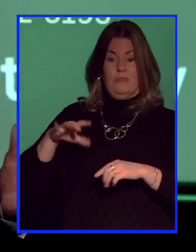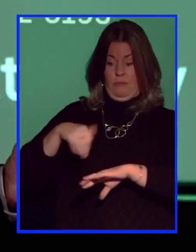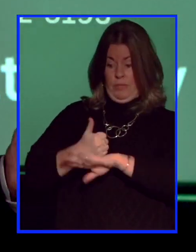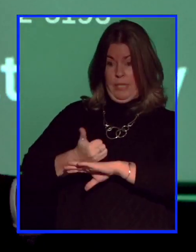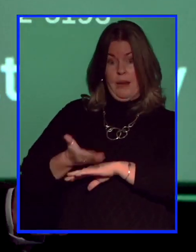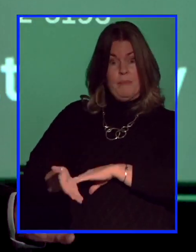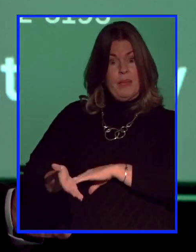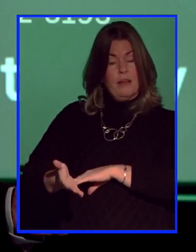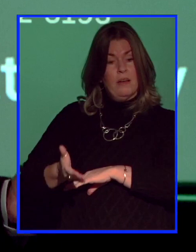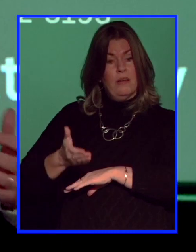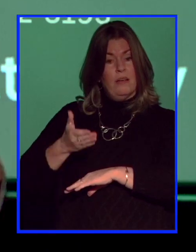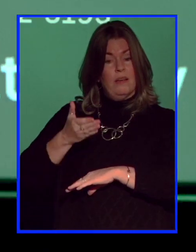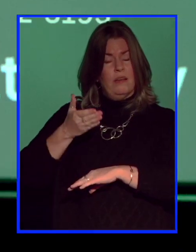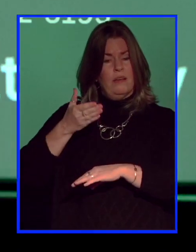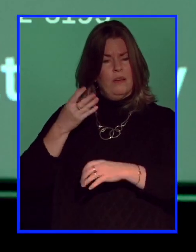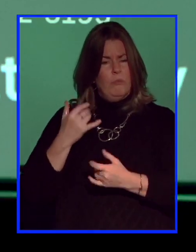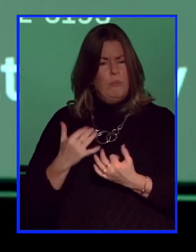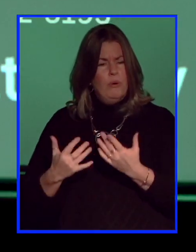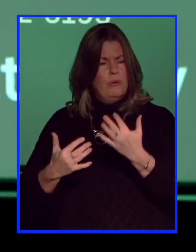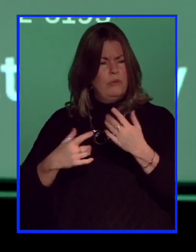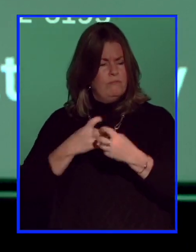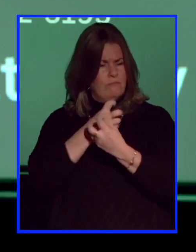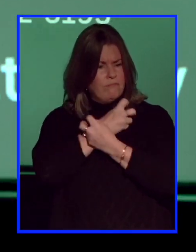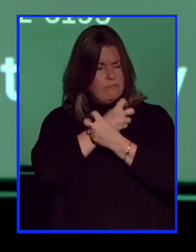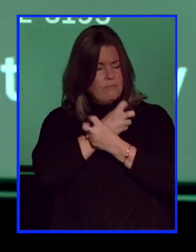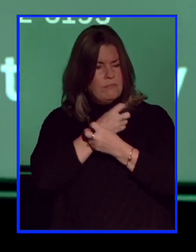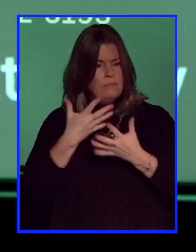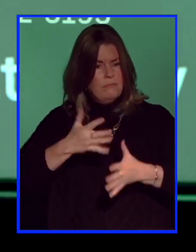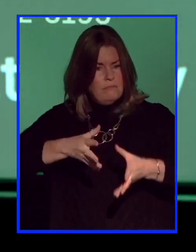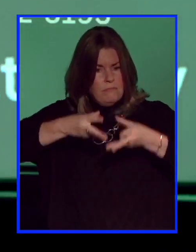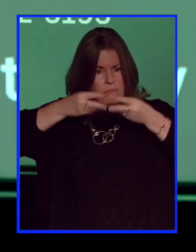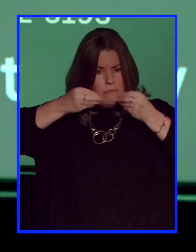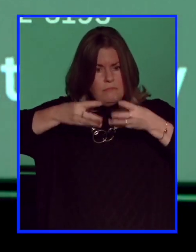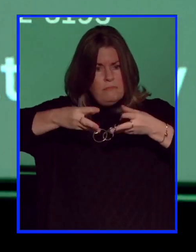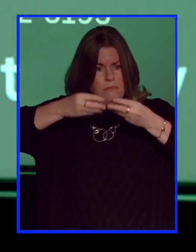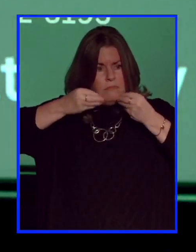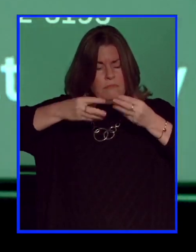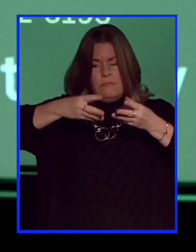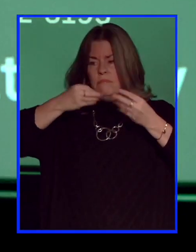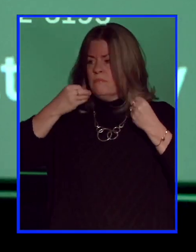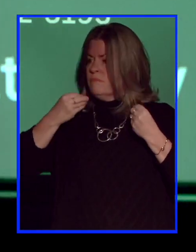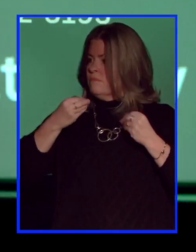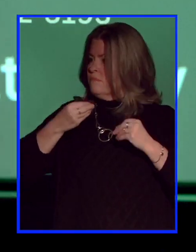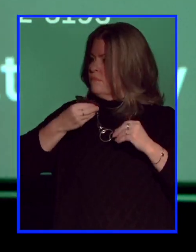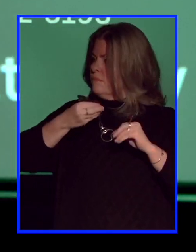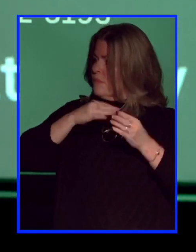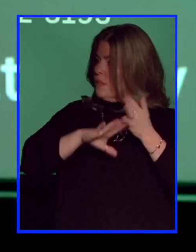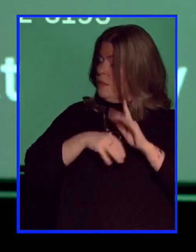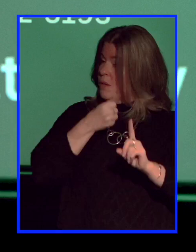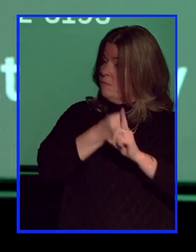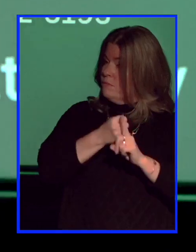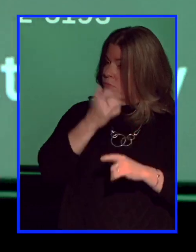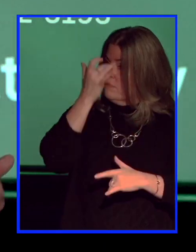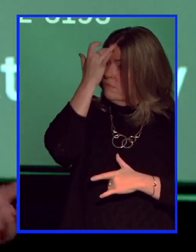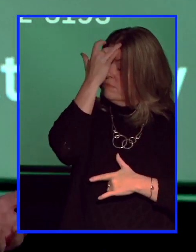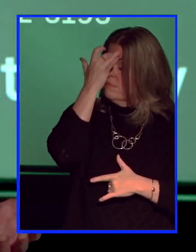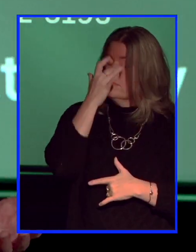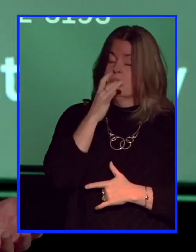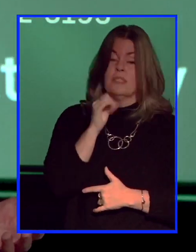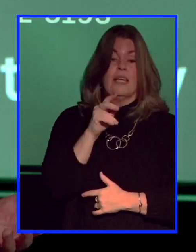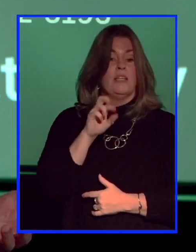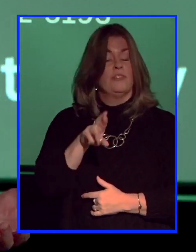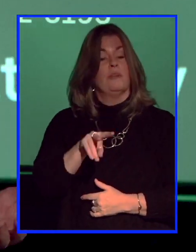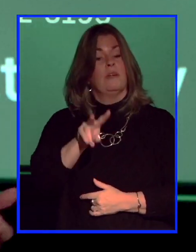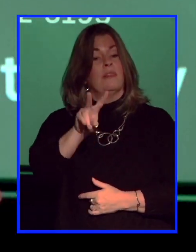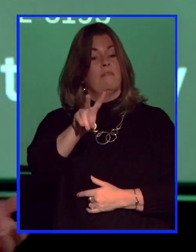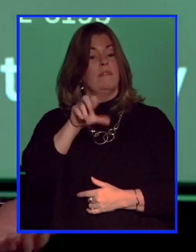were burning toxic stuff and they were breathing those fumes? And when they got these illnesses, cancer-related illness, the VA